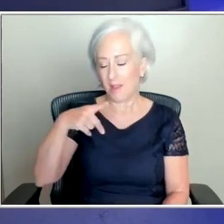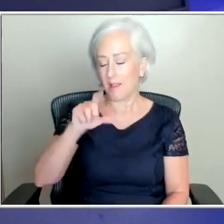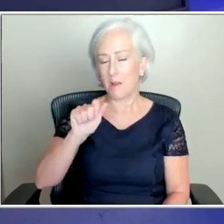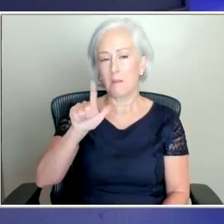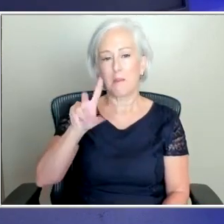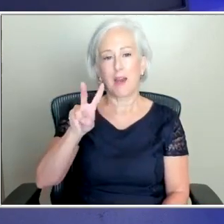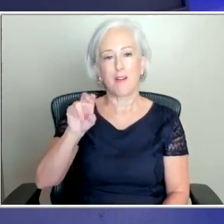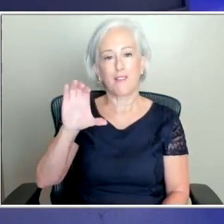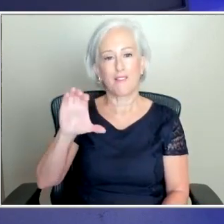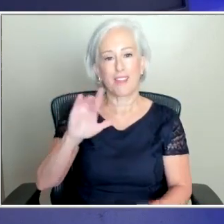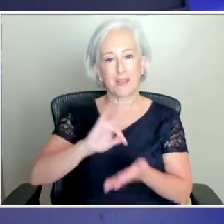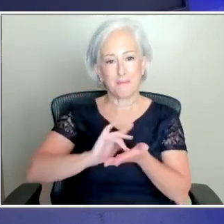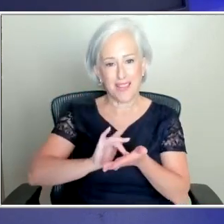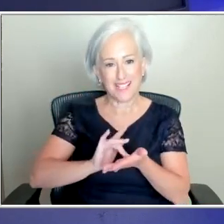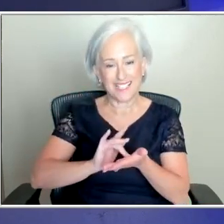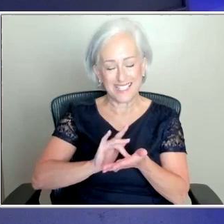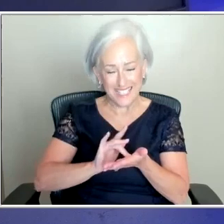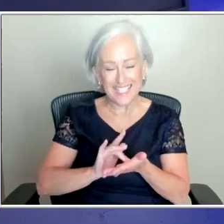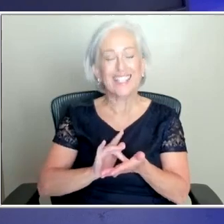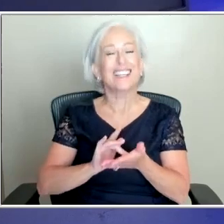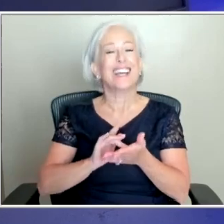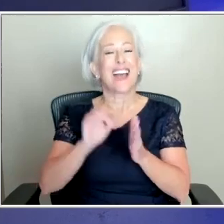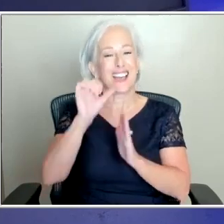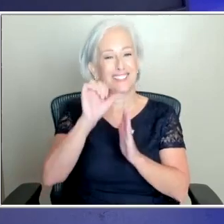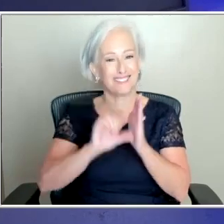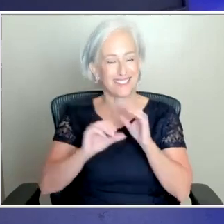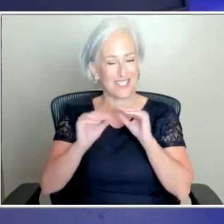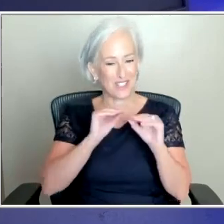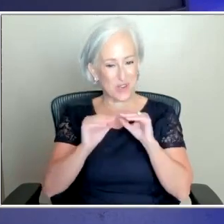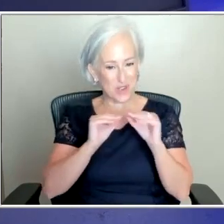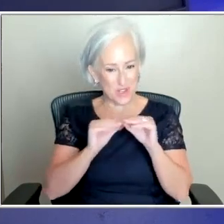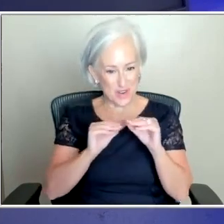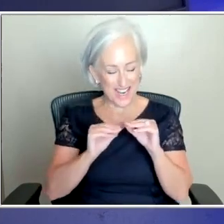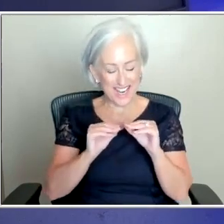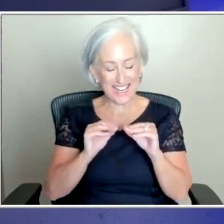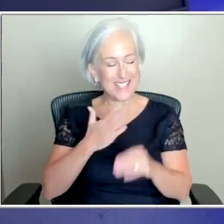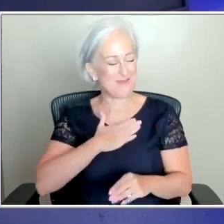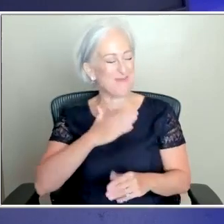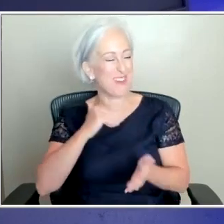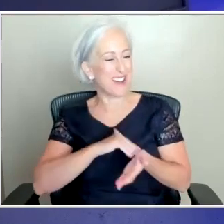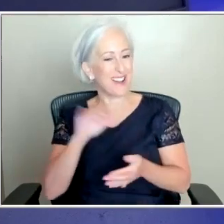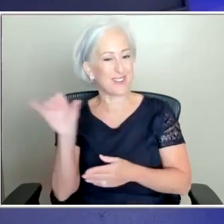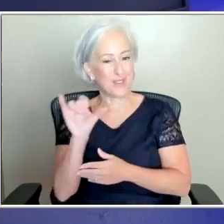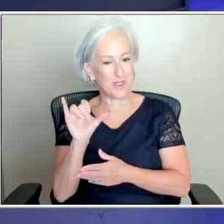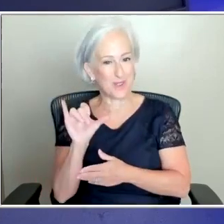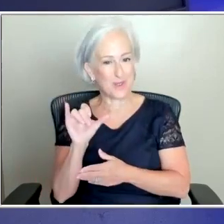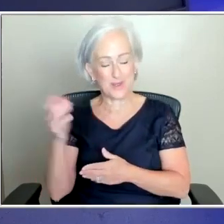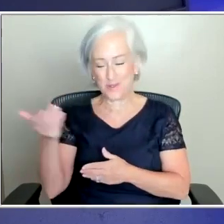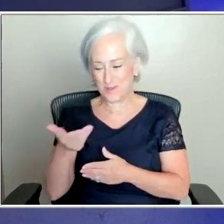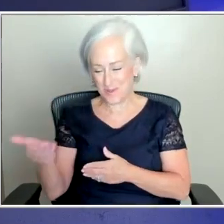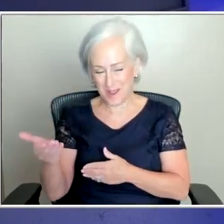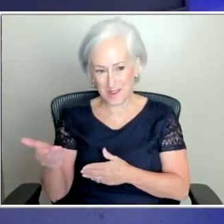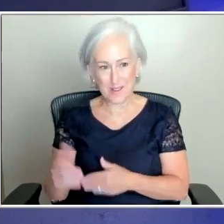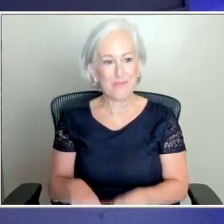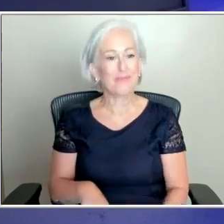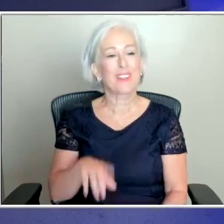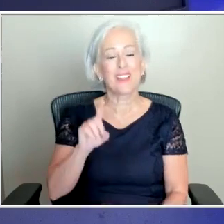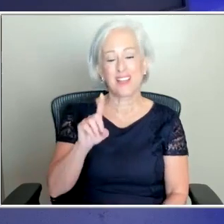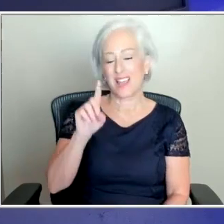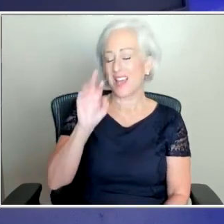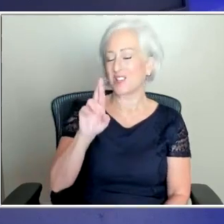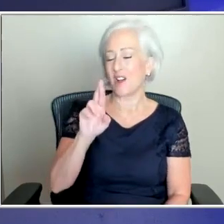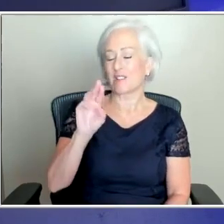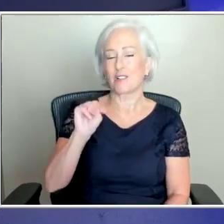my doc too, so glad to see you today here at the desk. And we also have Dr. Kowalik, who has a doctorate in physical therapy